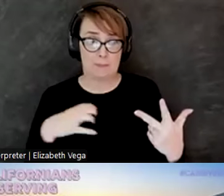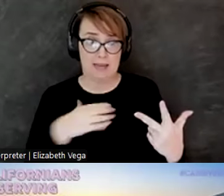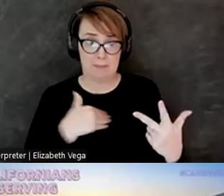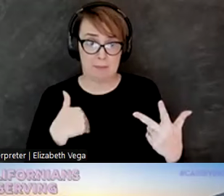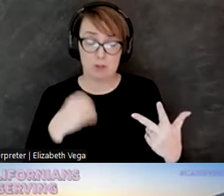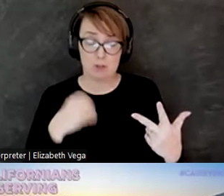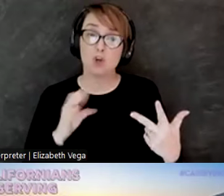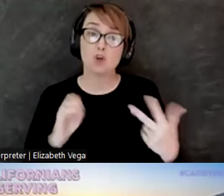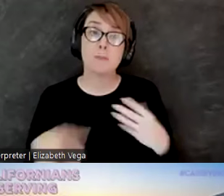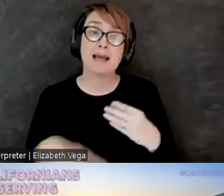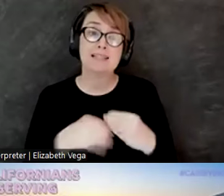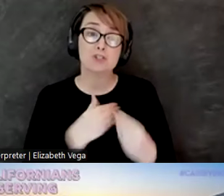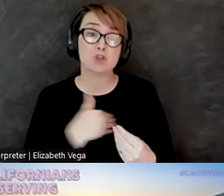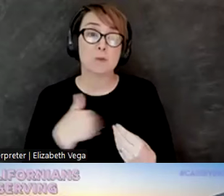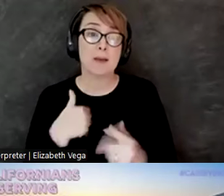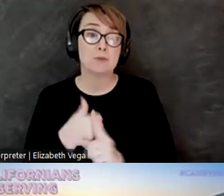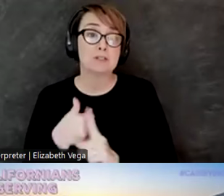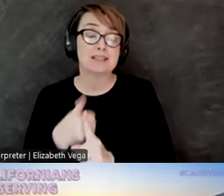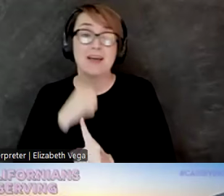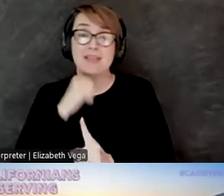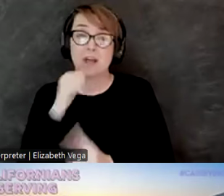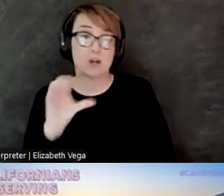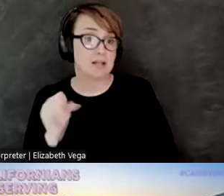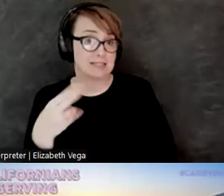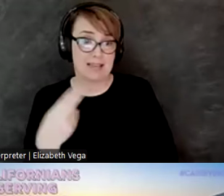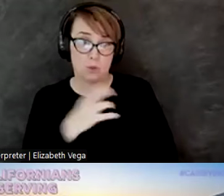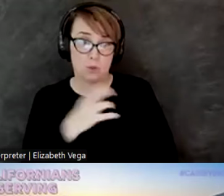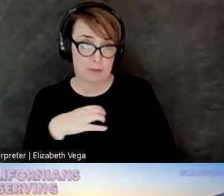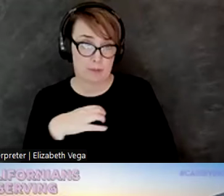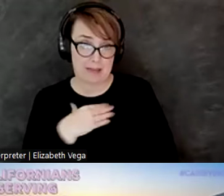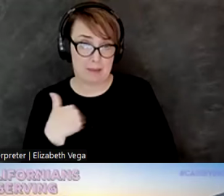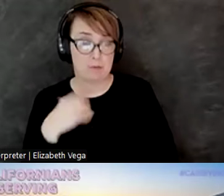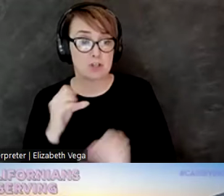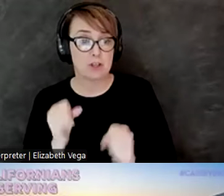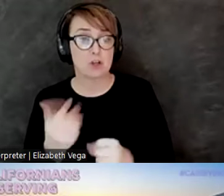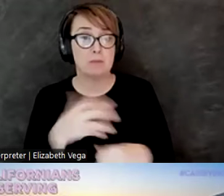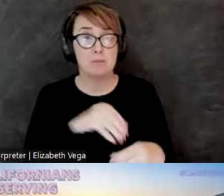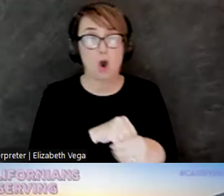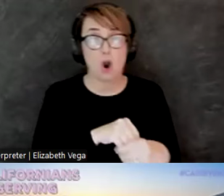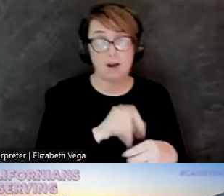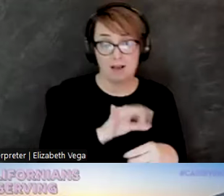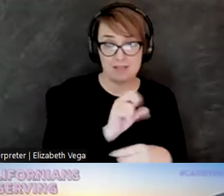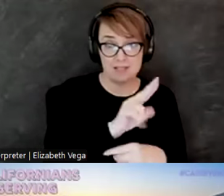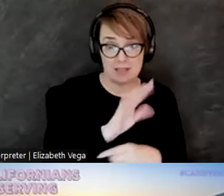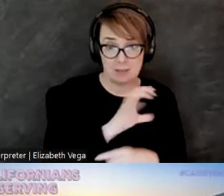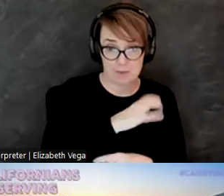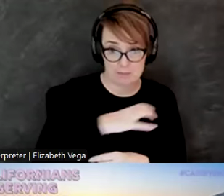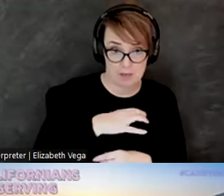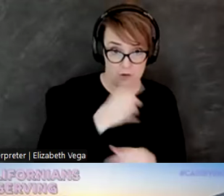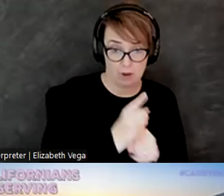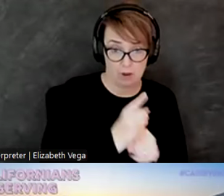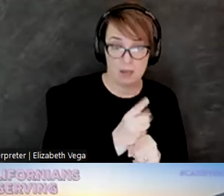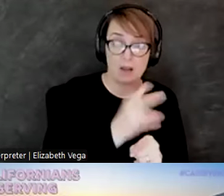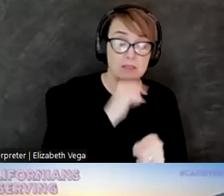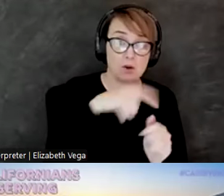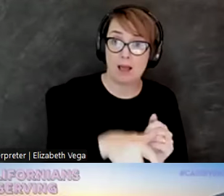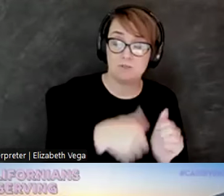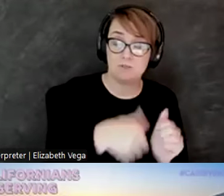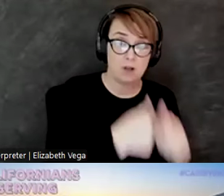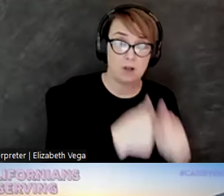additional members that are not stakeholder committee members that could be part of this subcommittee and not be